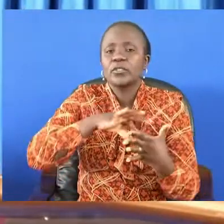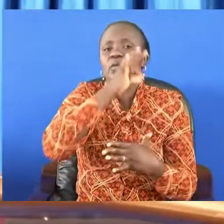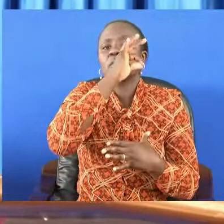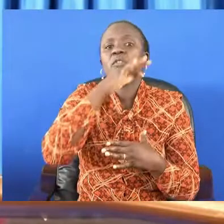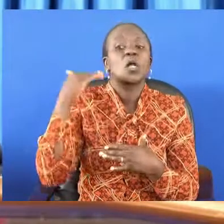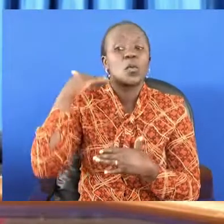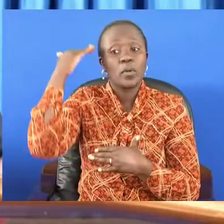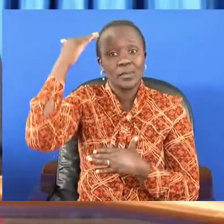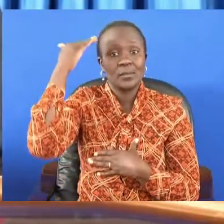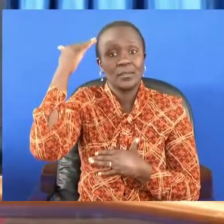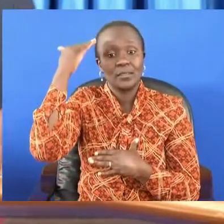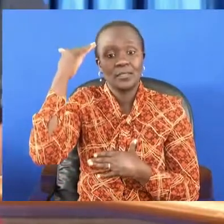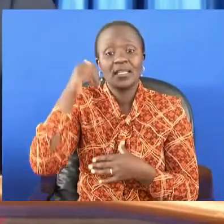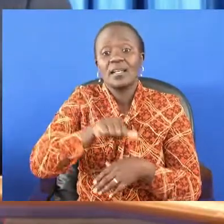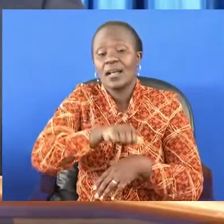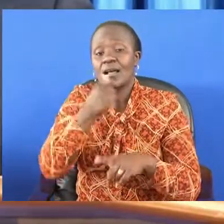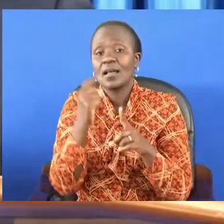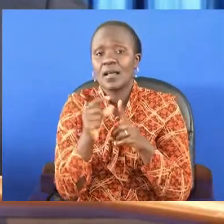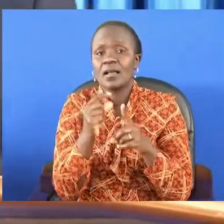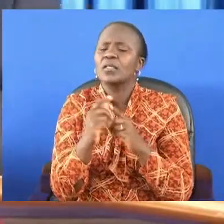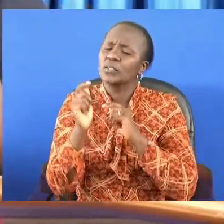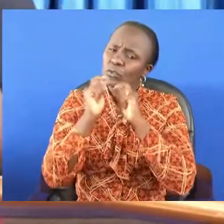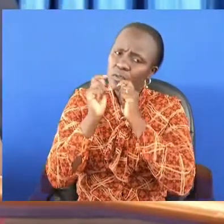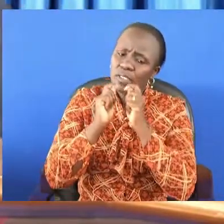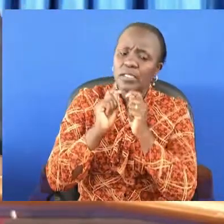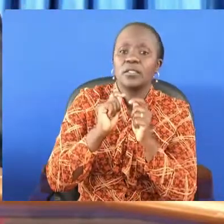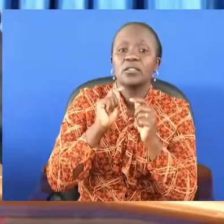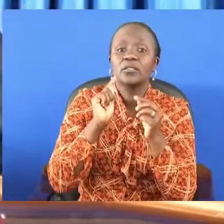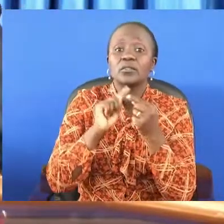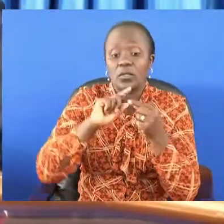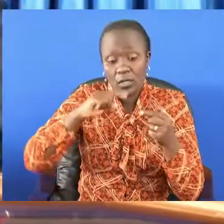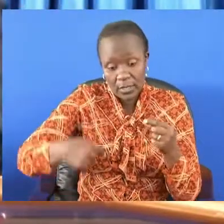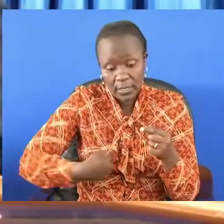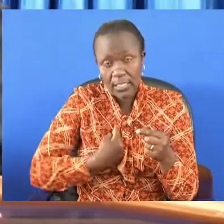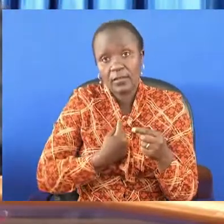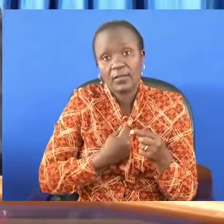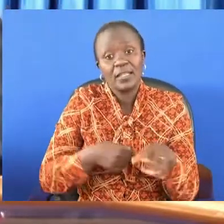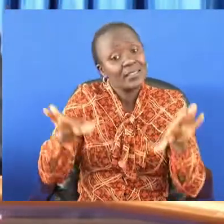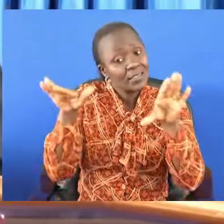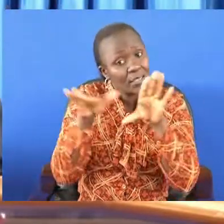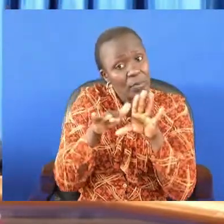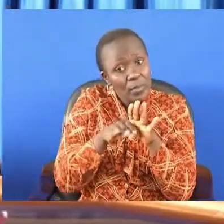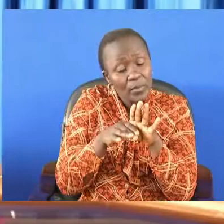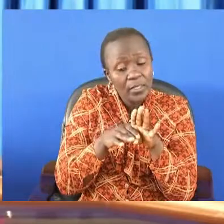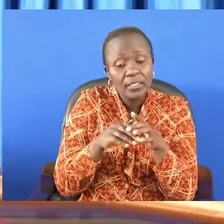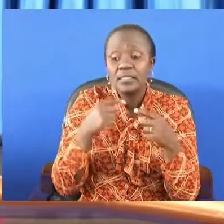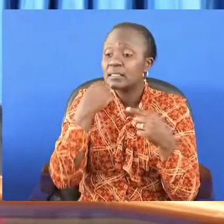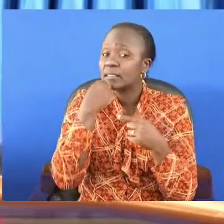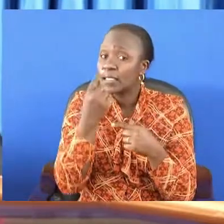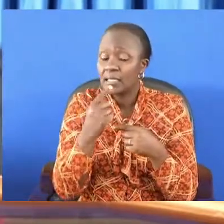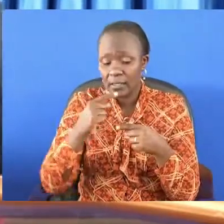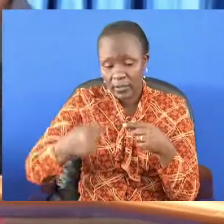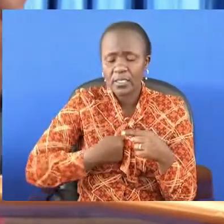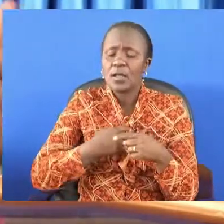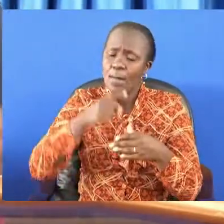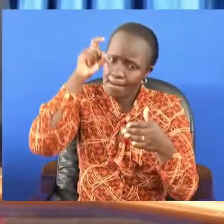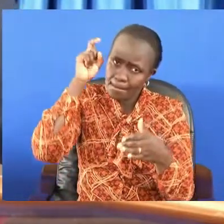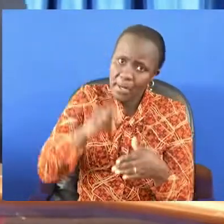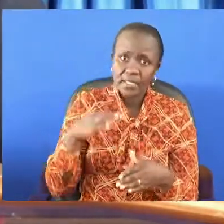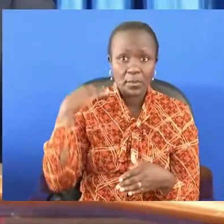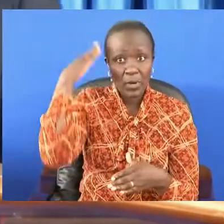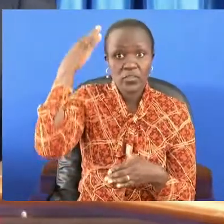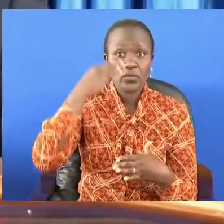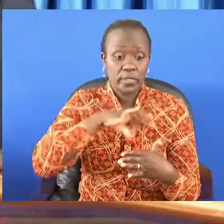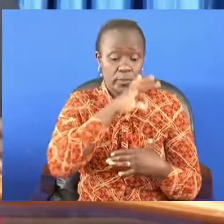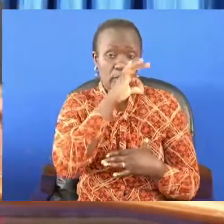spiritual maturity. In other words, we are talking to ourselves as a congregation, telling ourselves that we need to mature